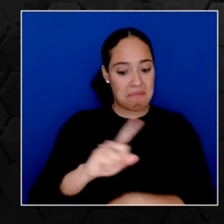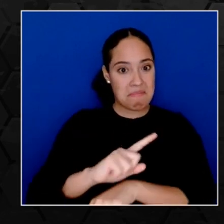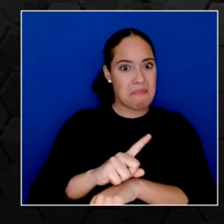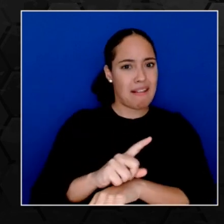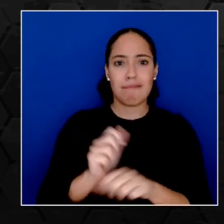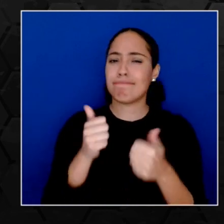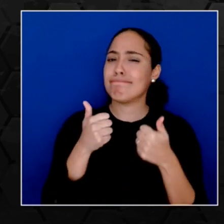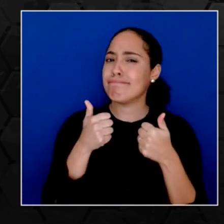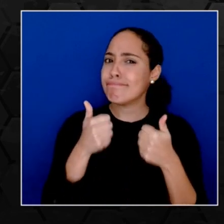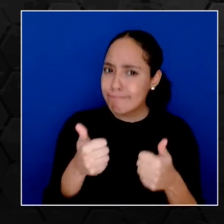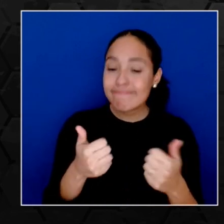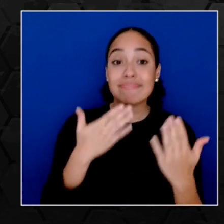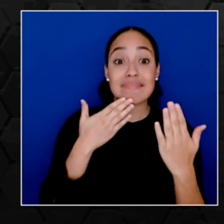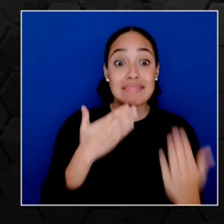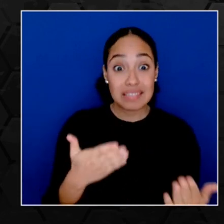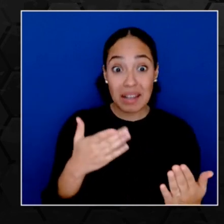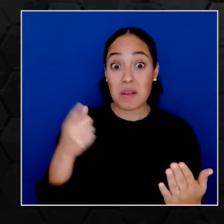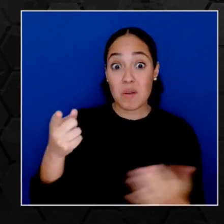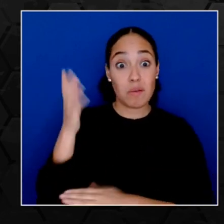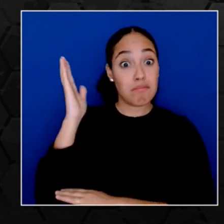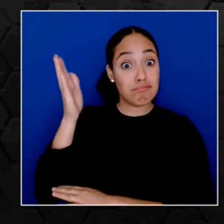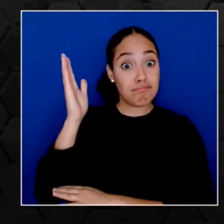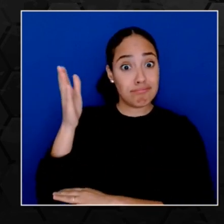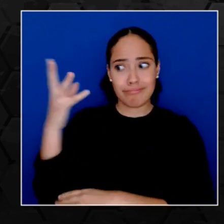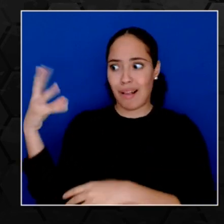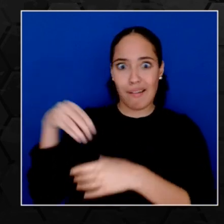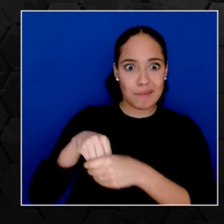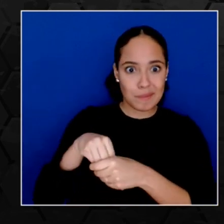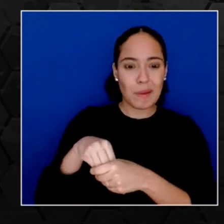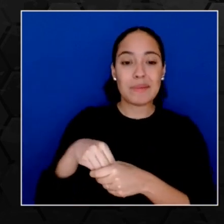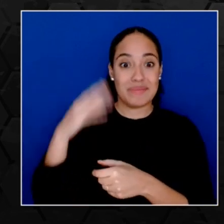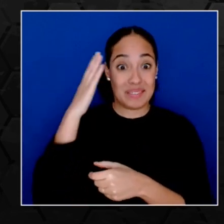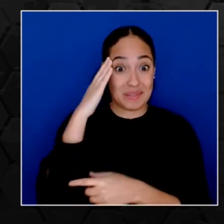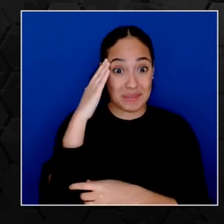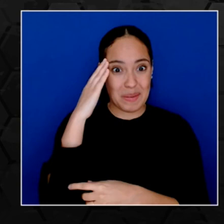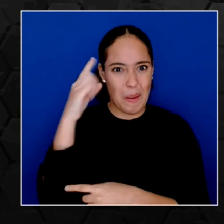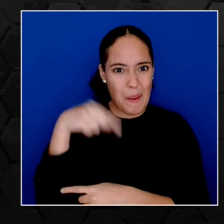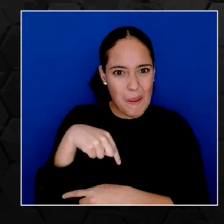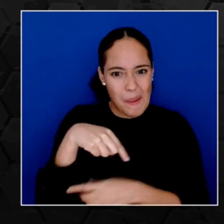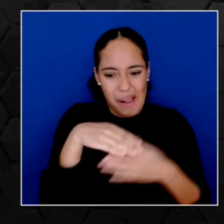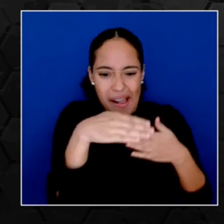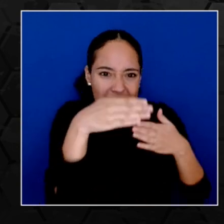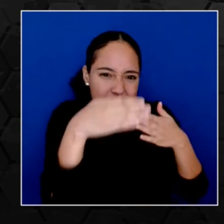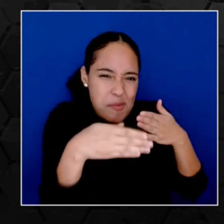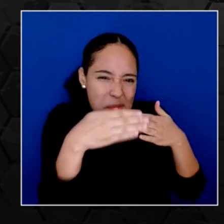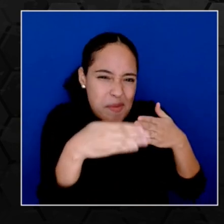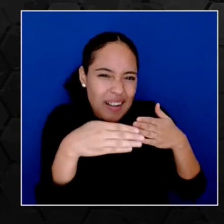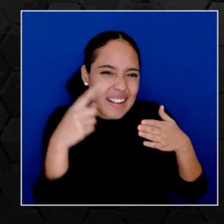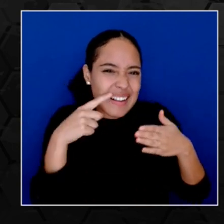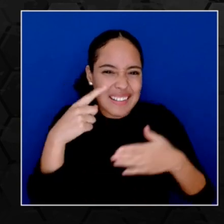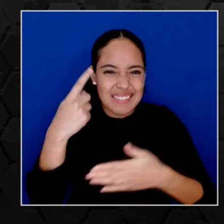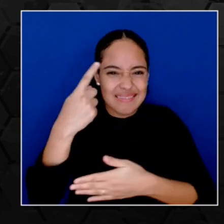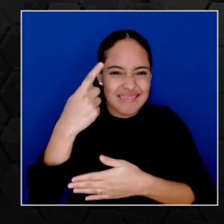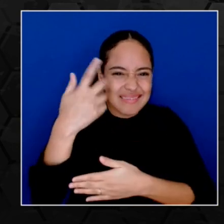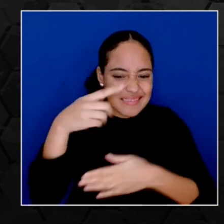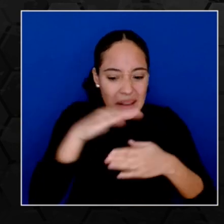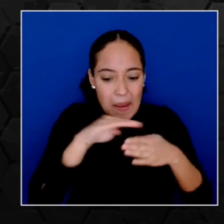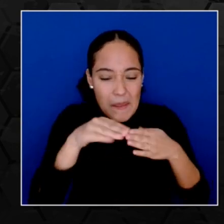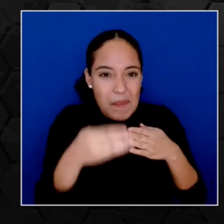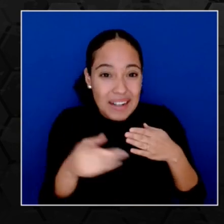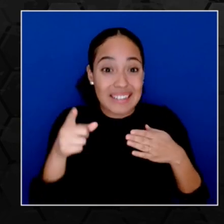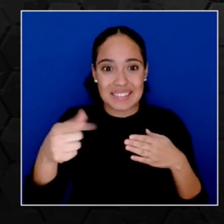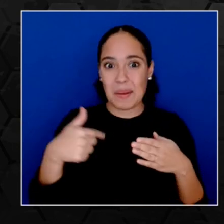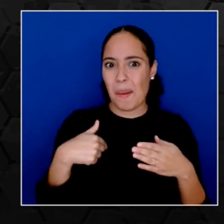Kaushik, for being a part of this event. I know it's Saturday, it's weekend, so we really appreciate your time, and we'd love to have you back when you're